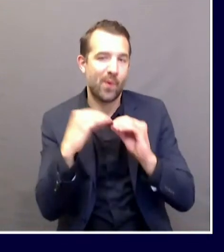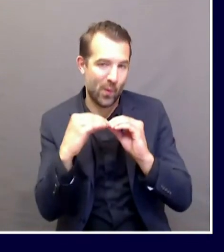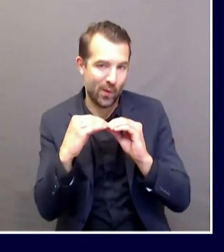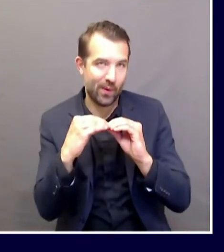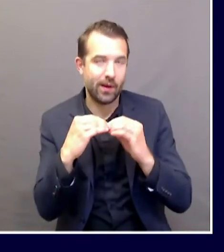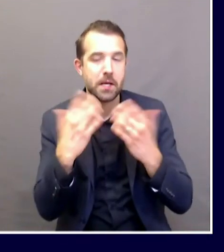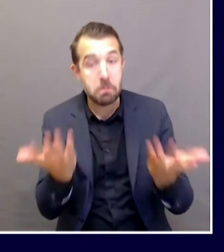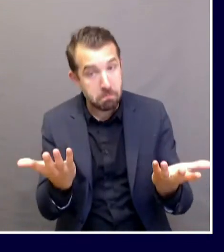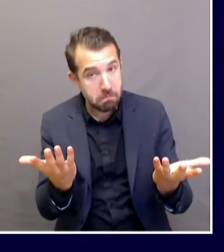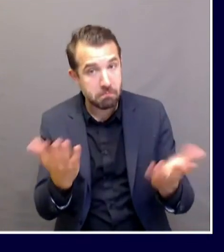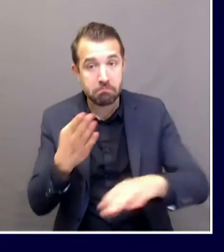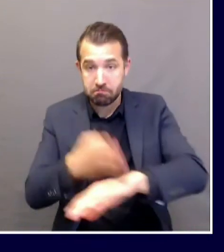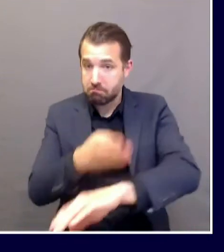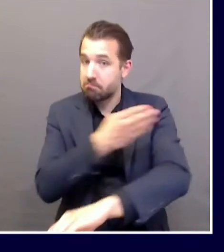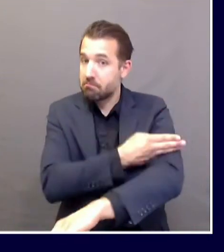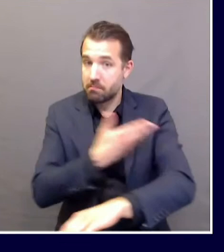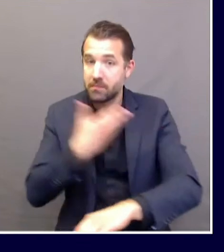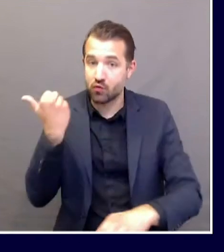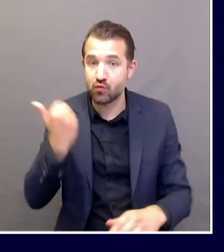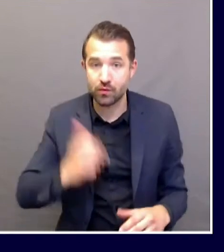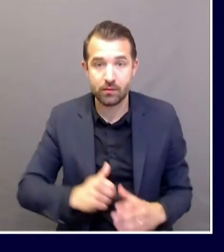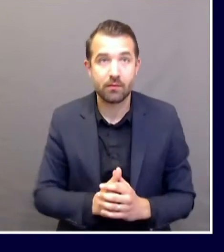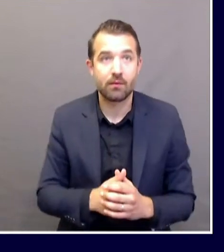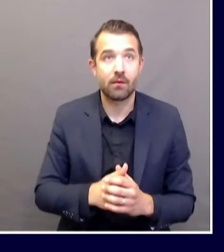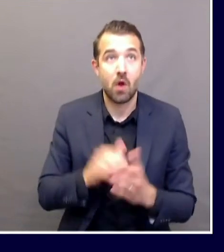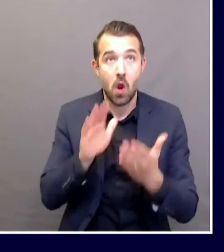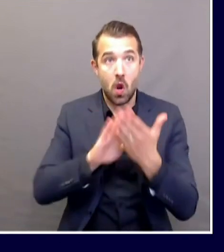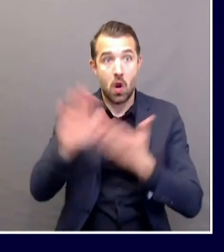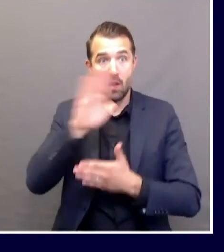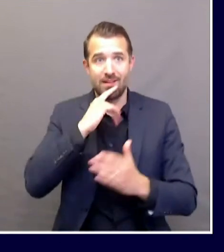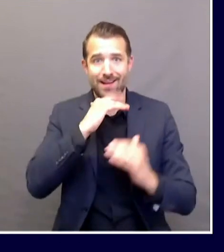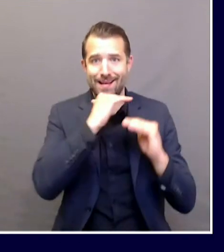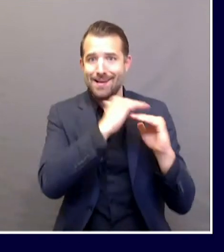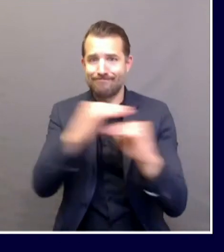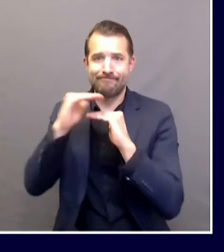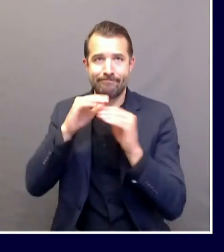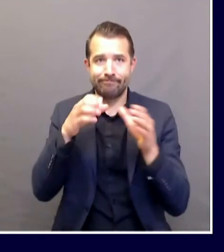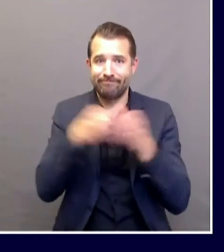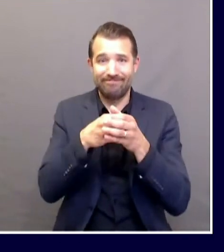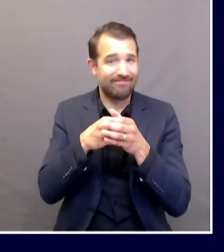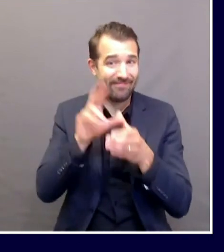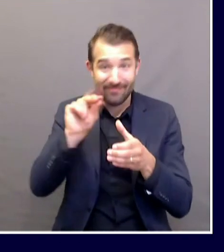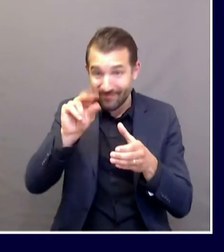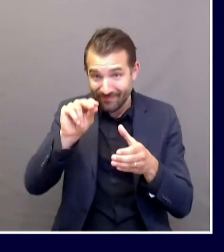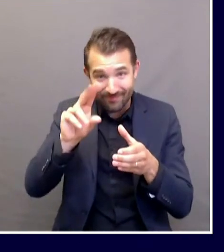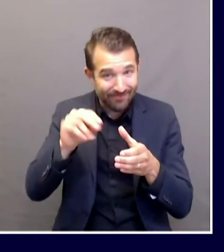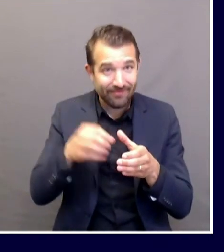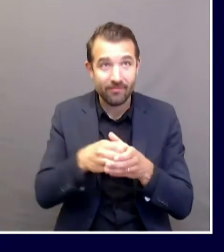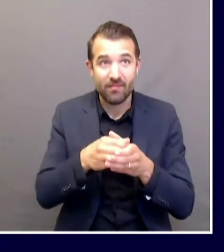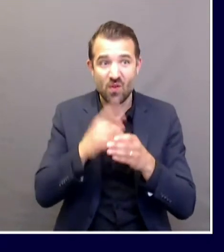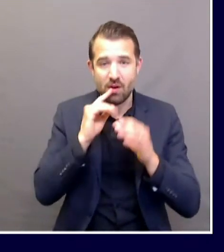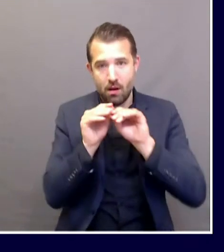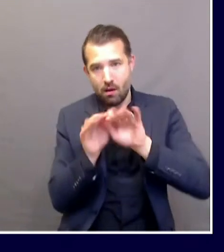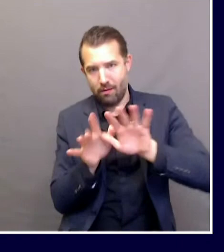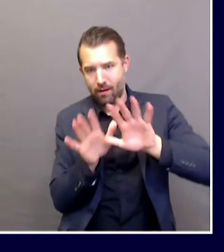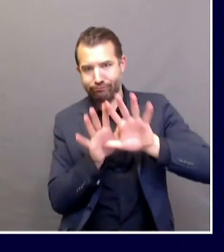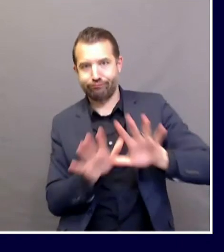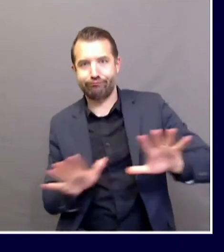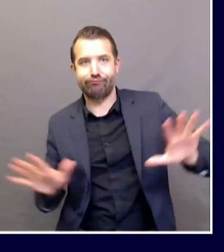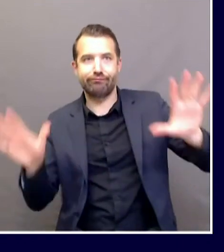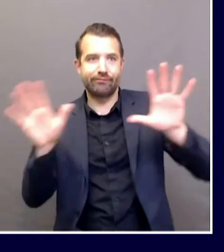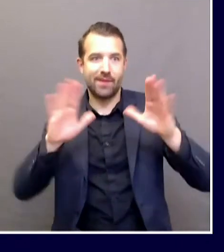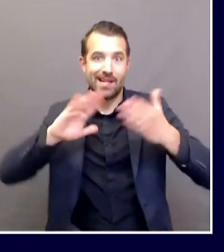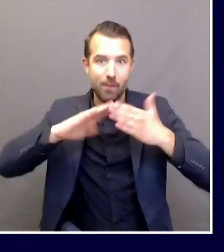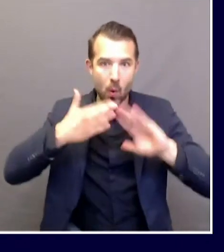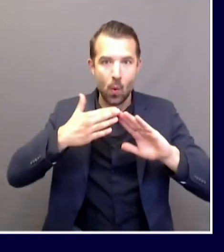function of cases in the community and vice versa. So what we are continuing to see in Androscoggin County is not increases in